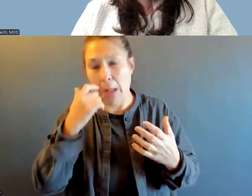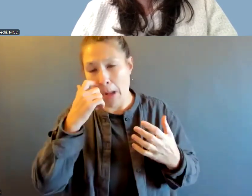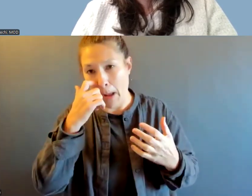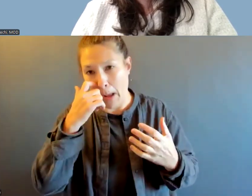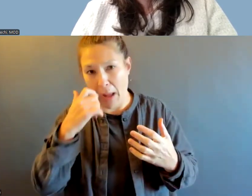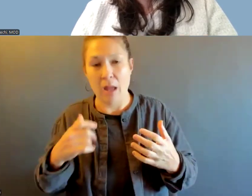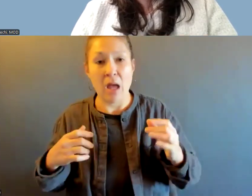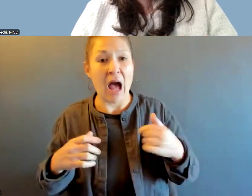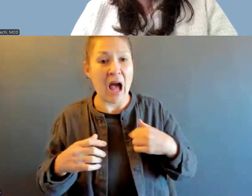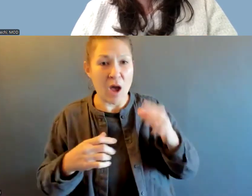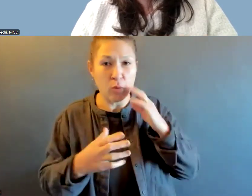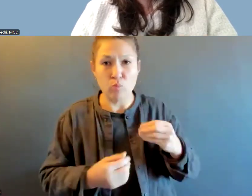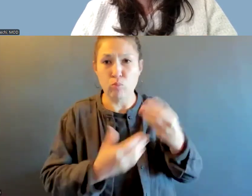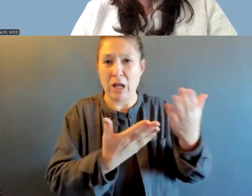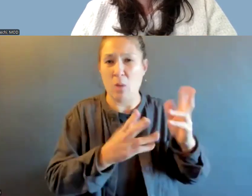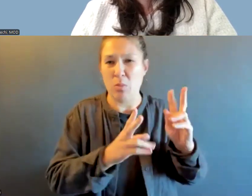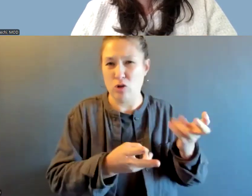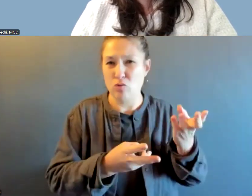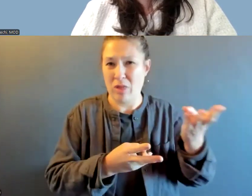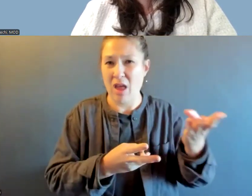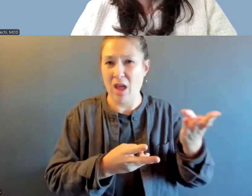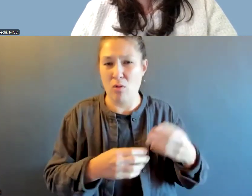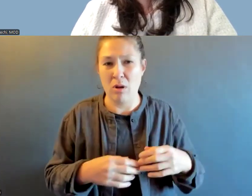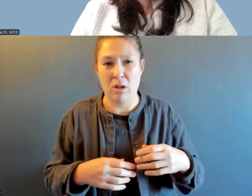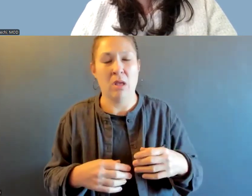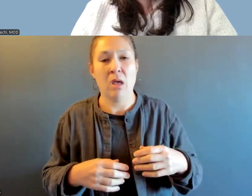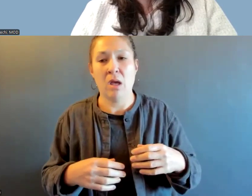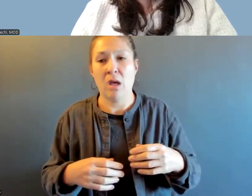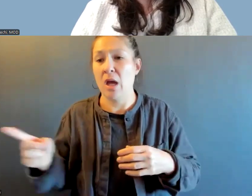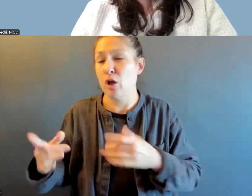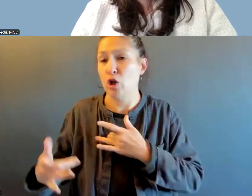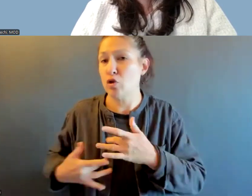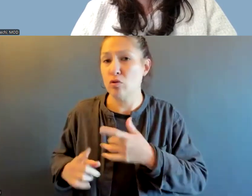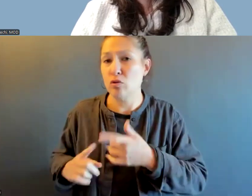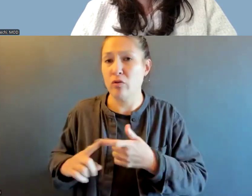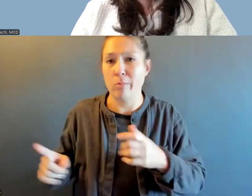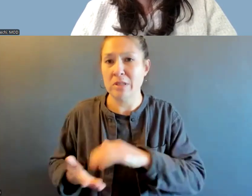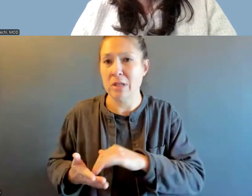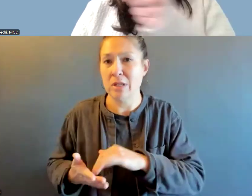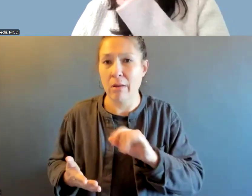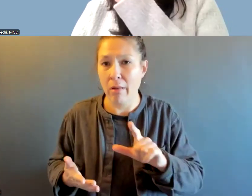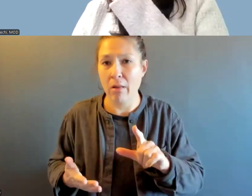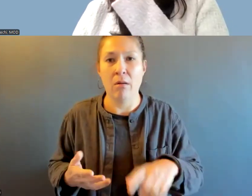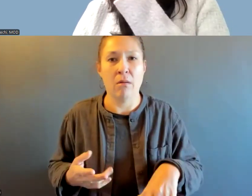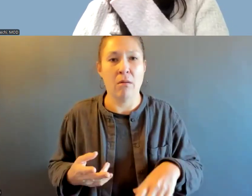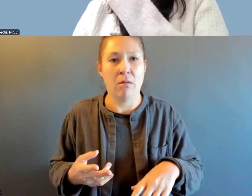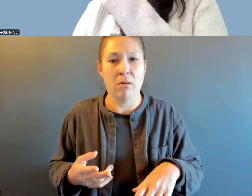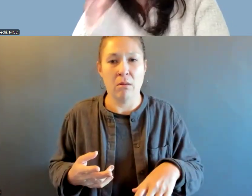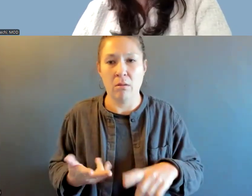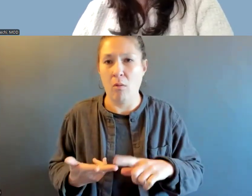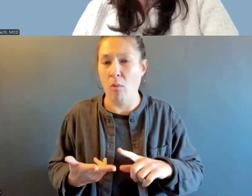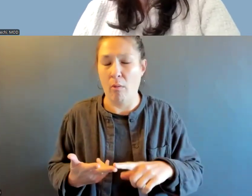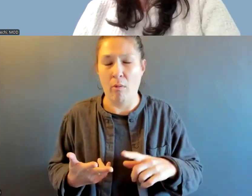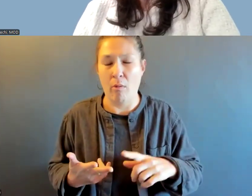out there that might help you with your concerns, like the Centers for Independent Living or other department heads. So no, I think you're on the